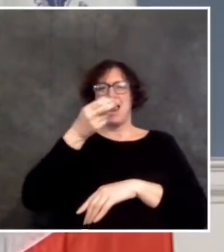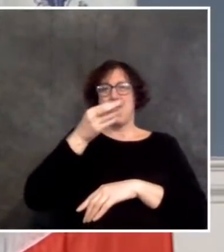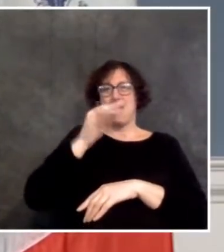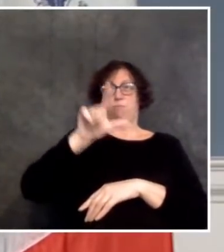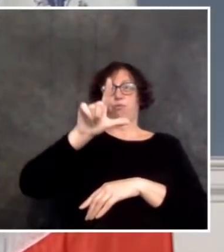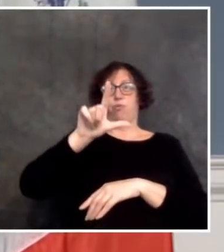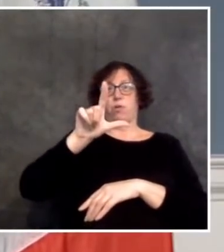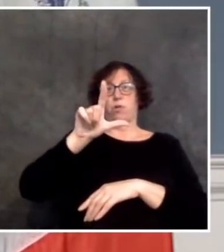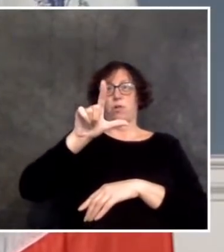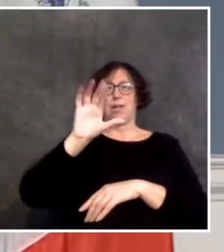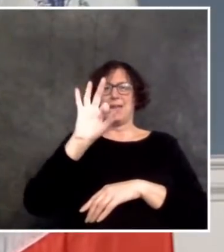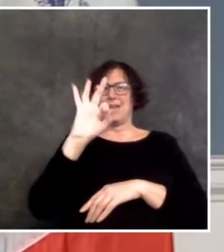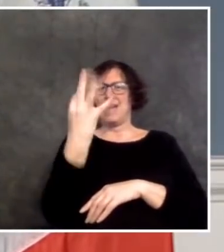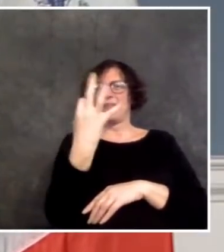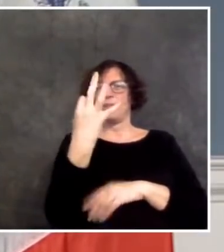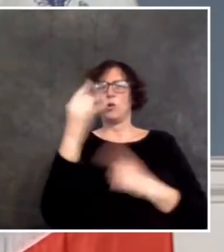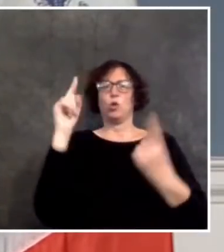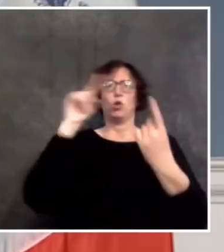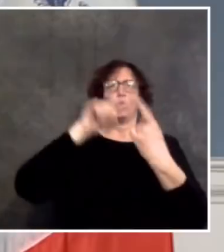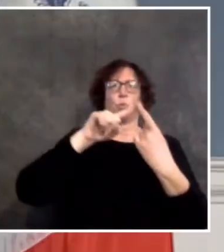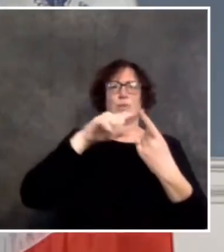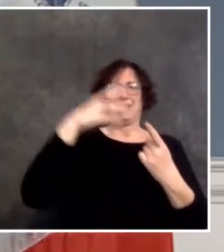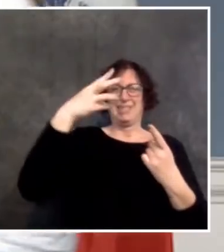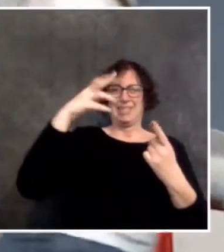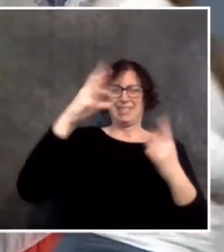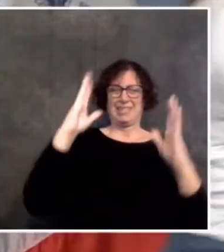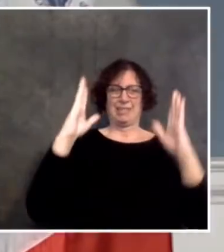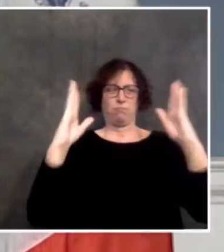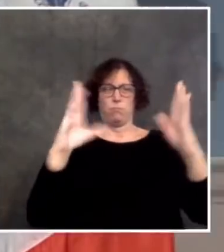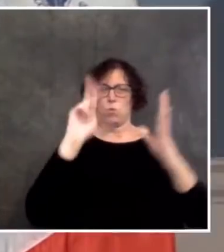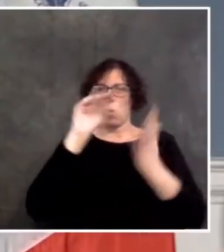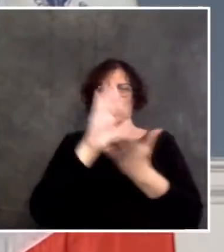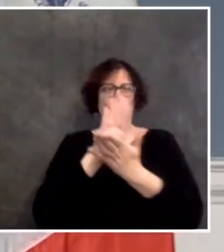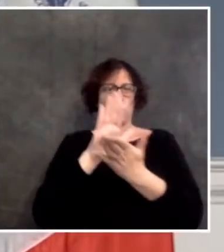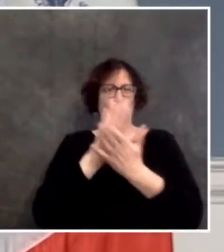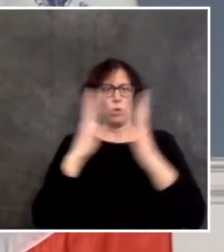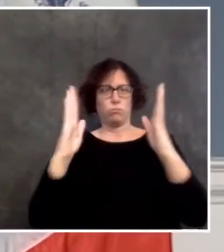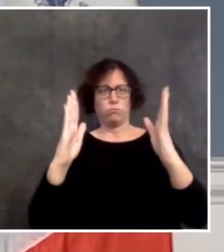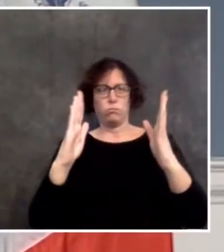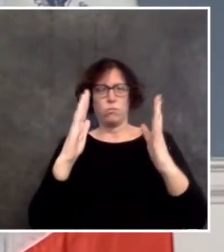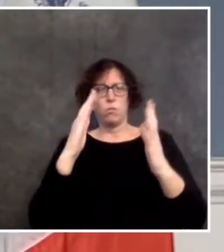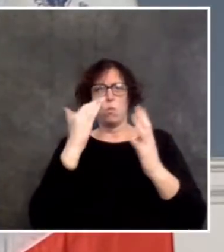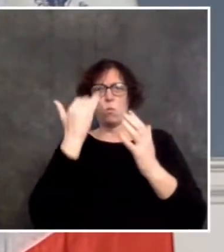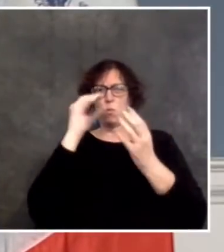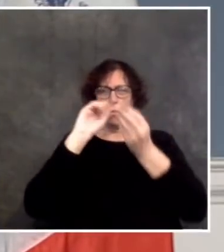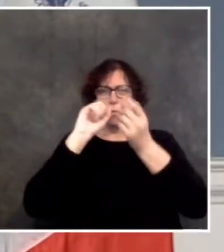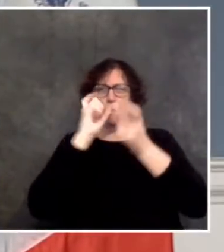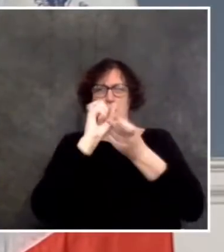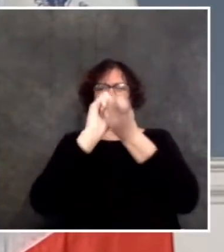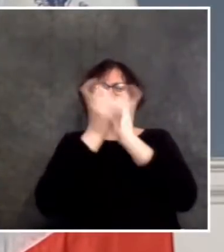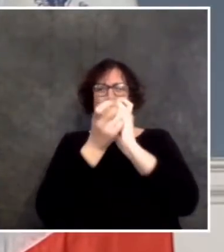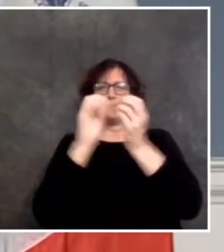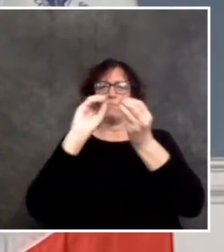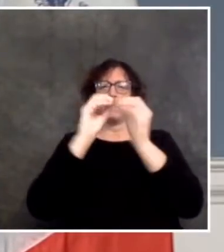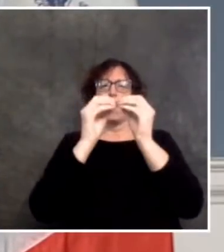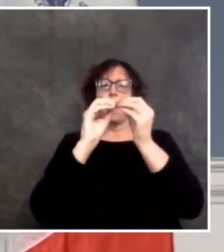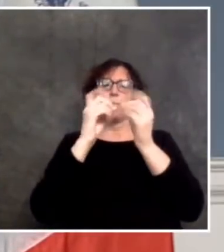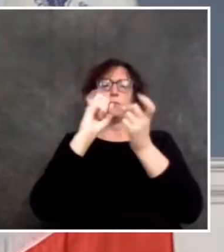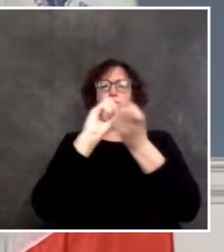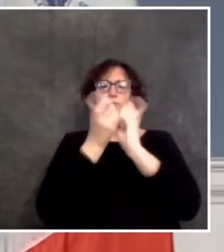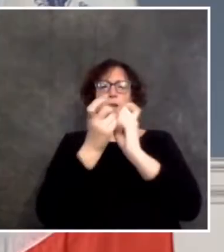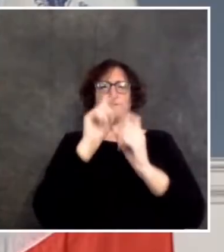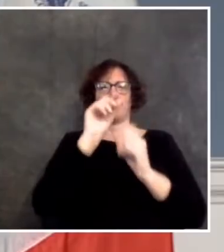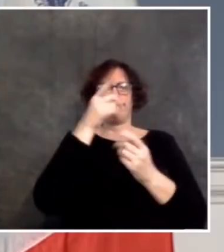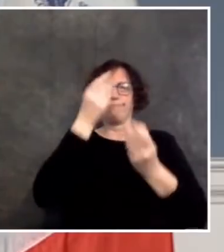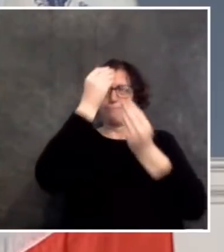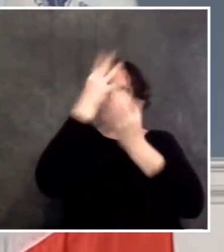a back and forth with the state. We're all trying to figure out the right way to handle, the